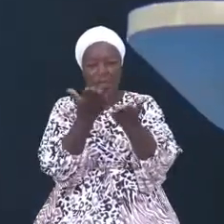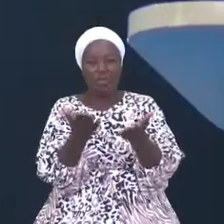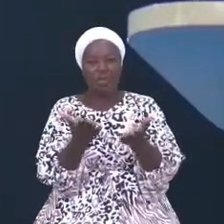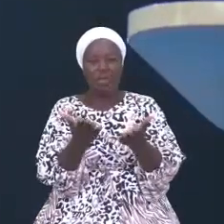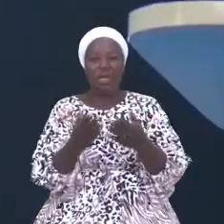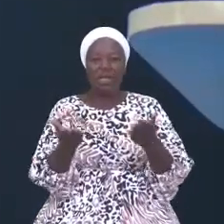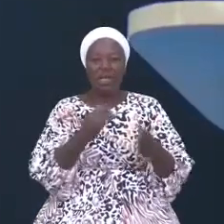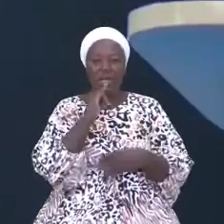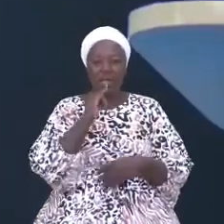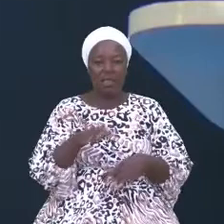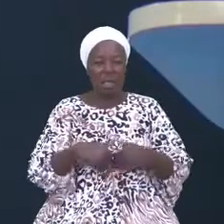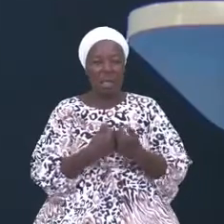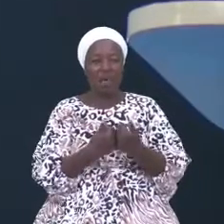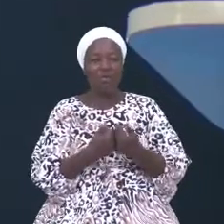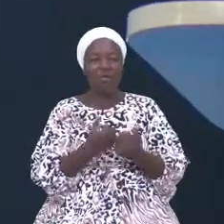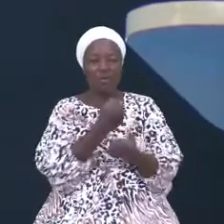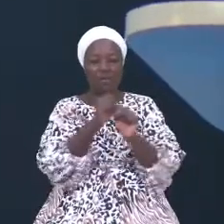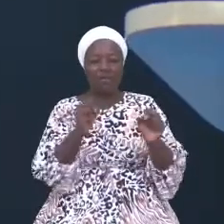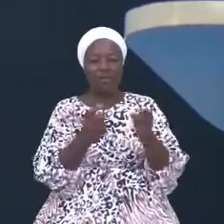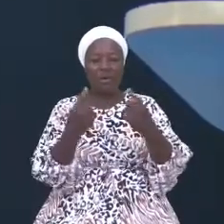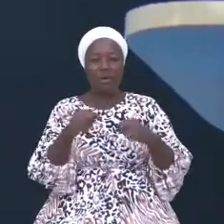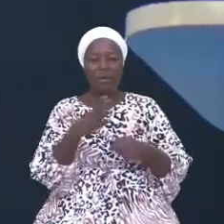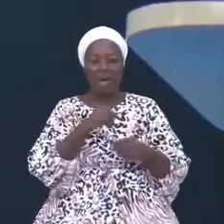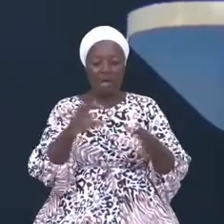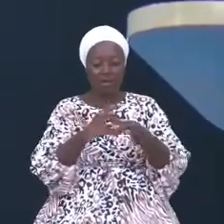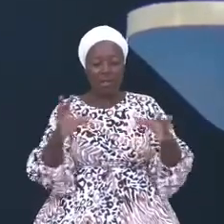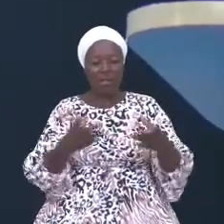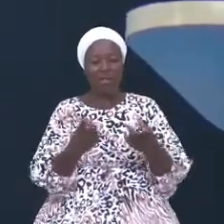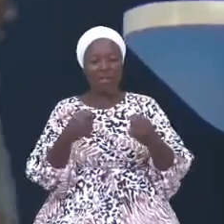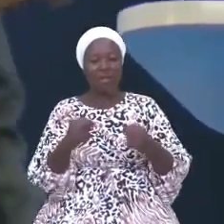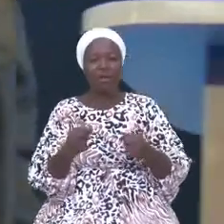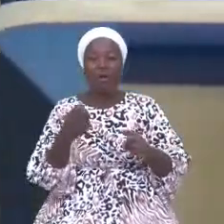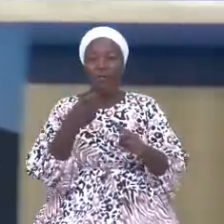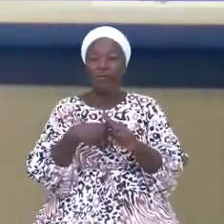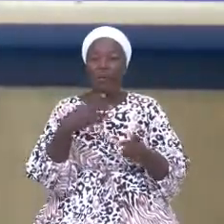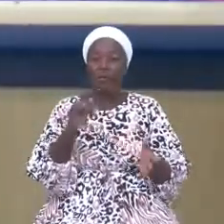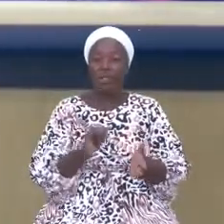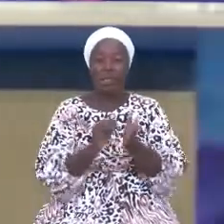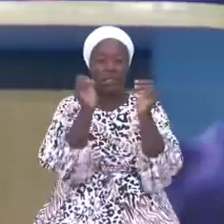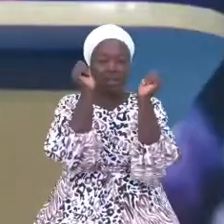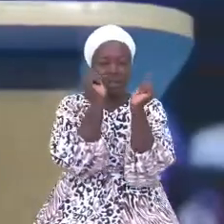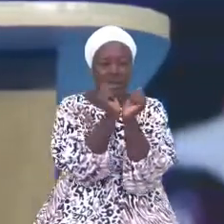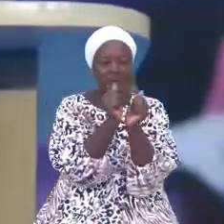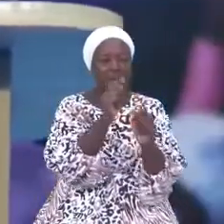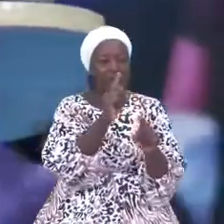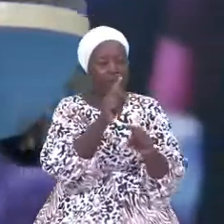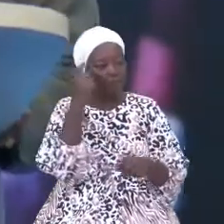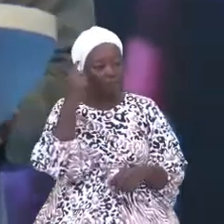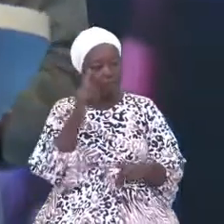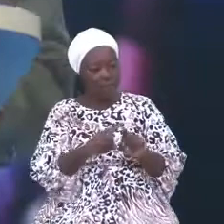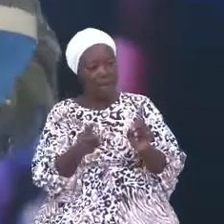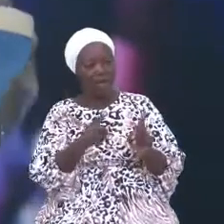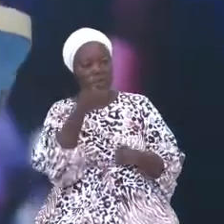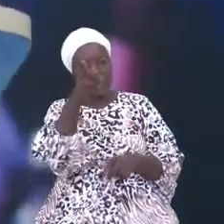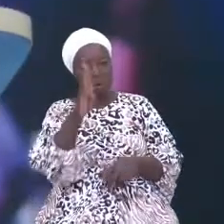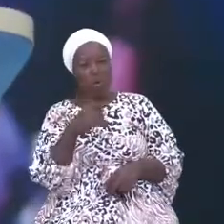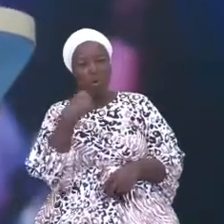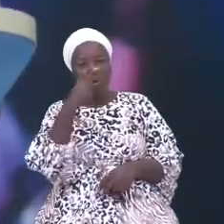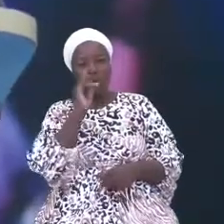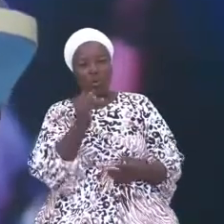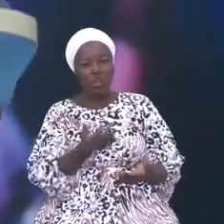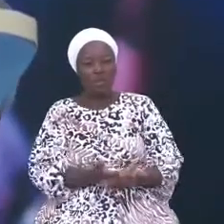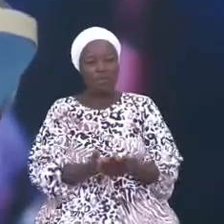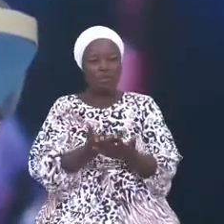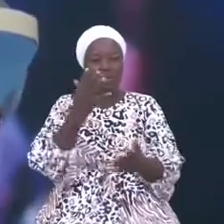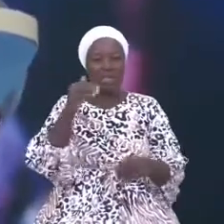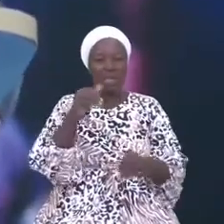redemption comes and release comes from that slavery. But God, who is rich